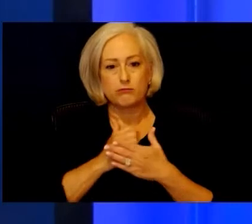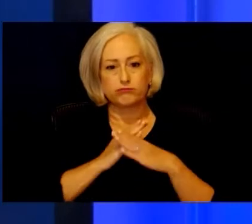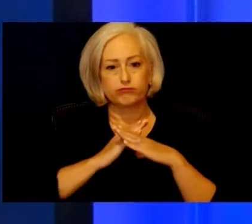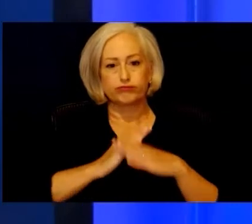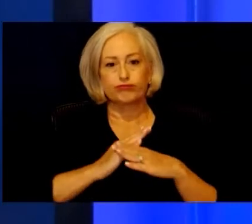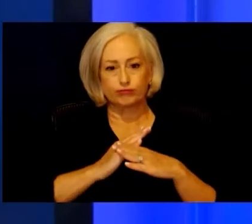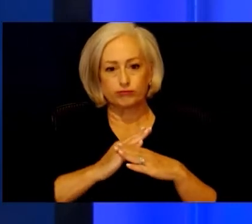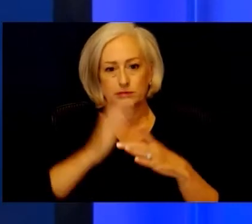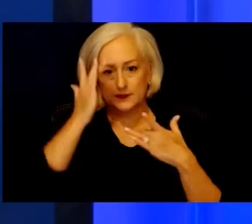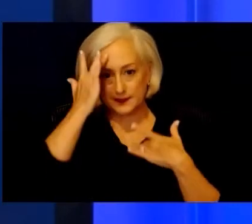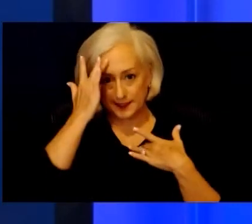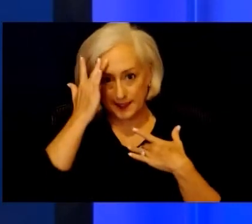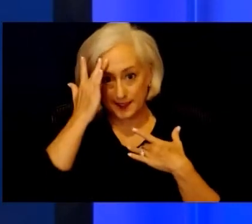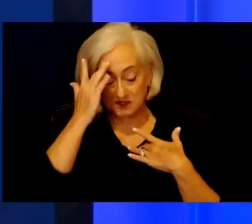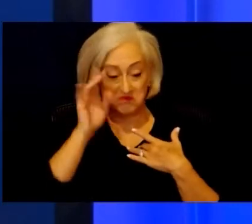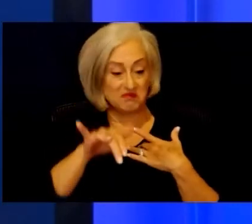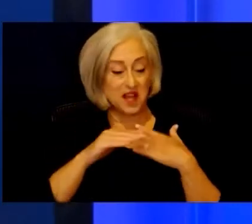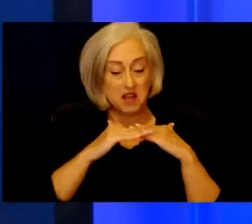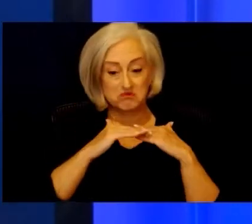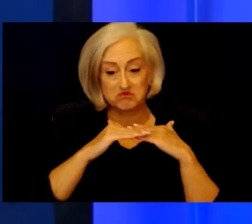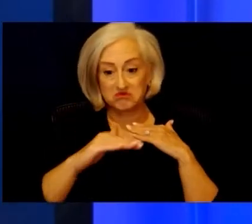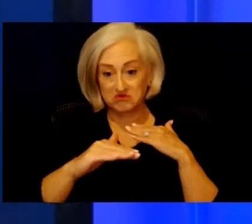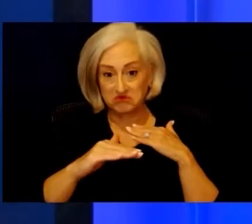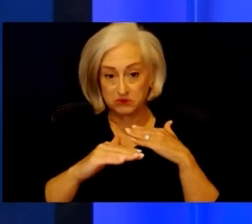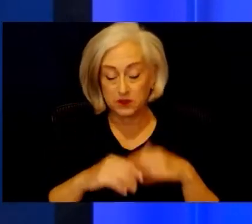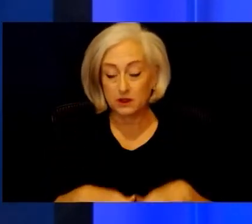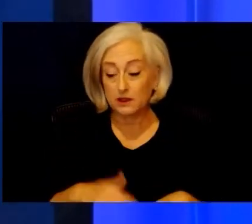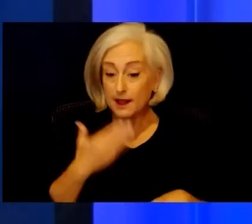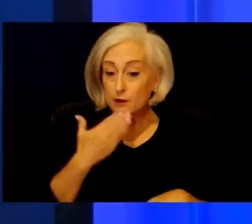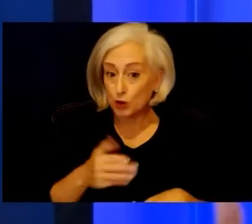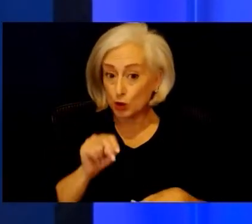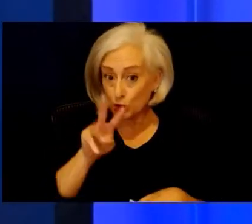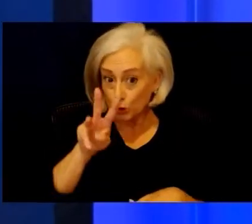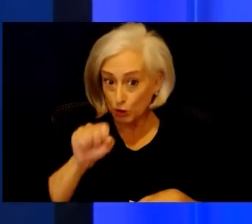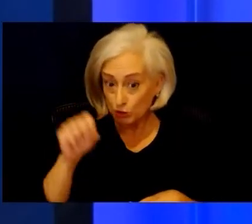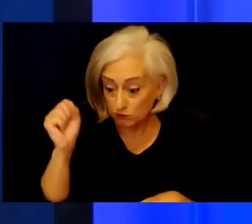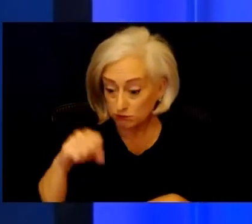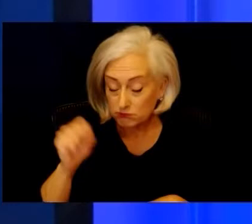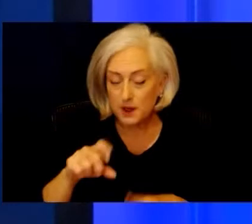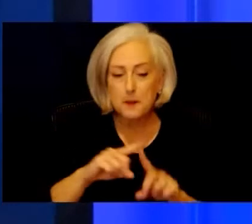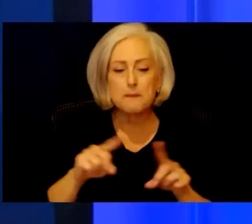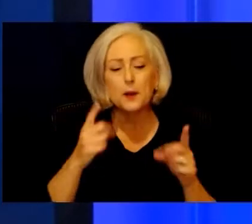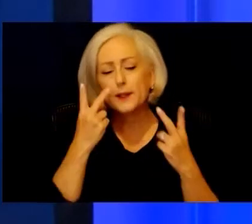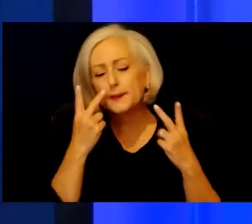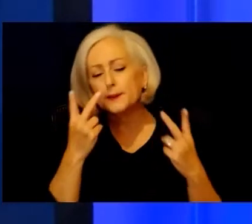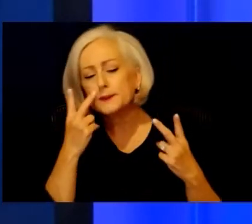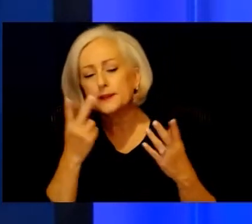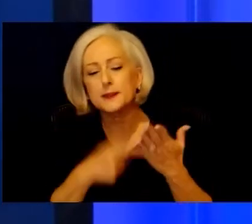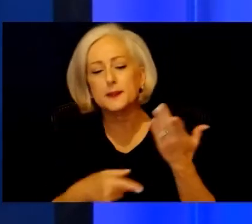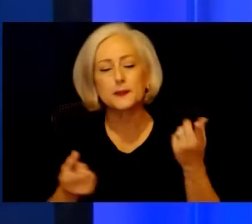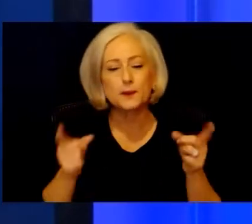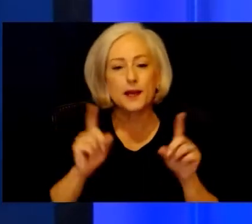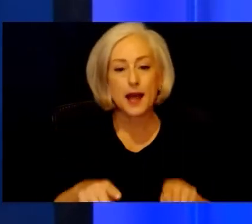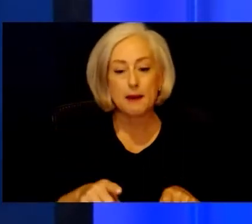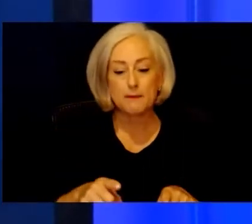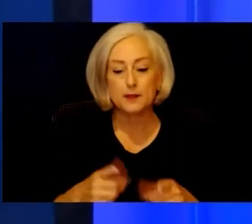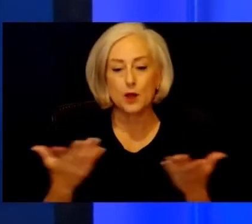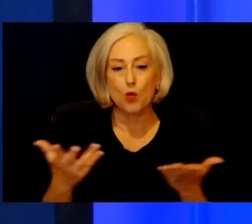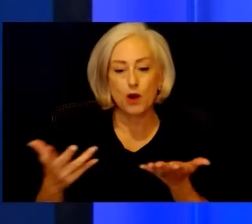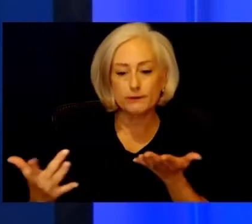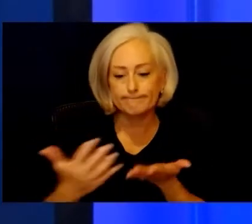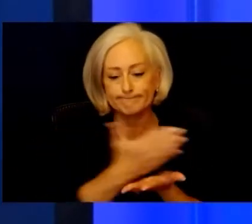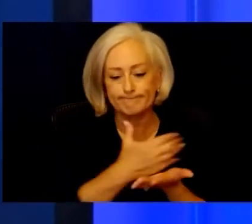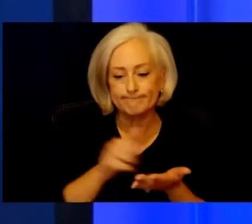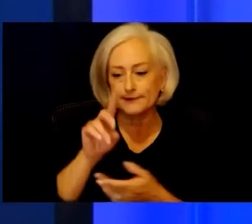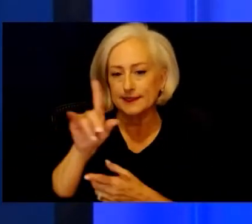much. So I think it's very good news, but we really need to see exactly what happens, what the data is, especially pertaining to